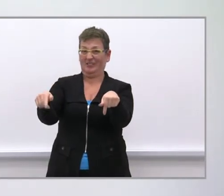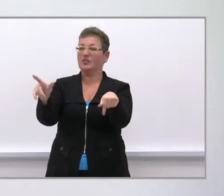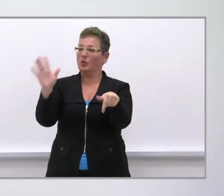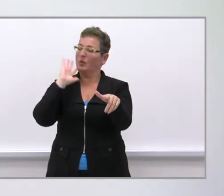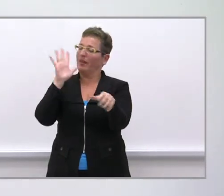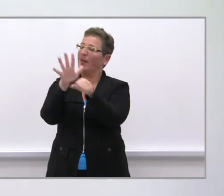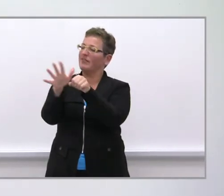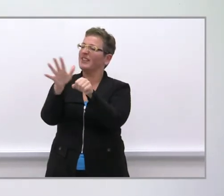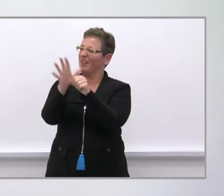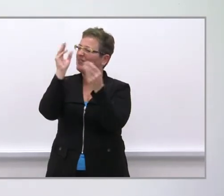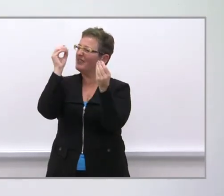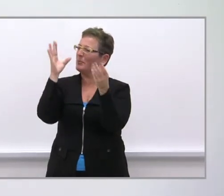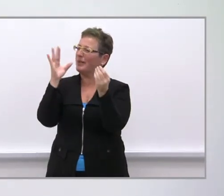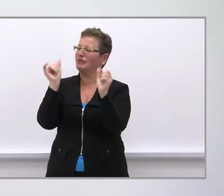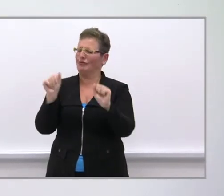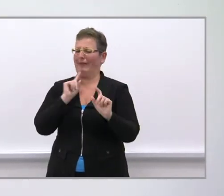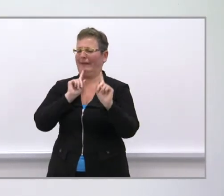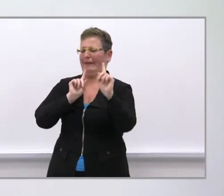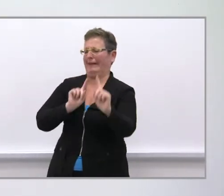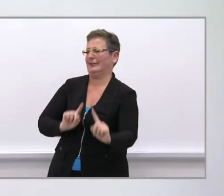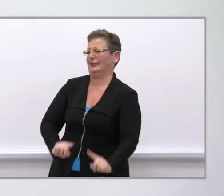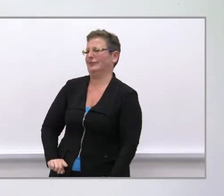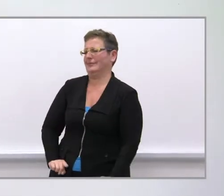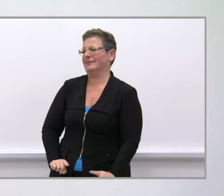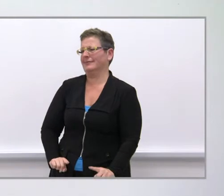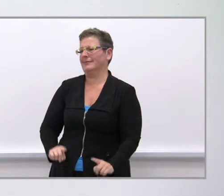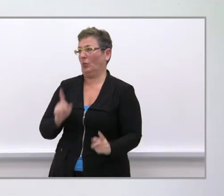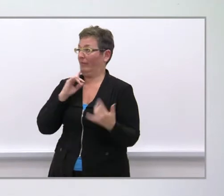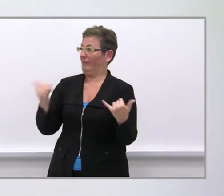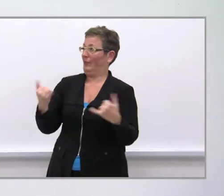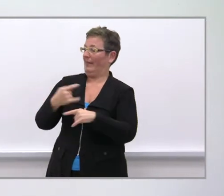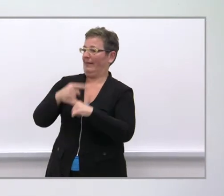enough information to answer the question.